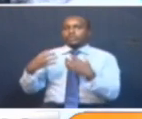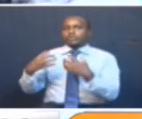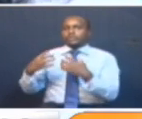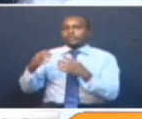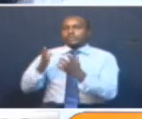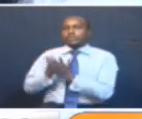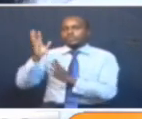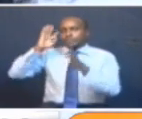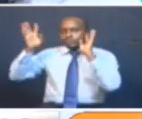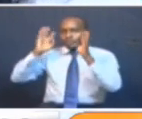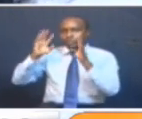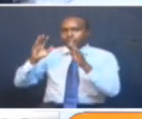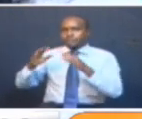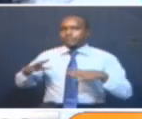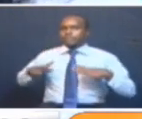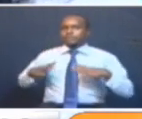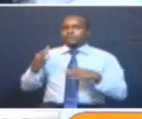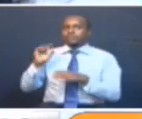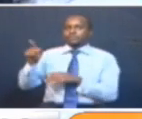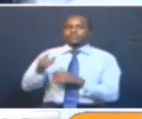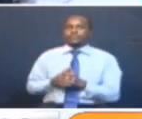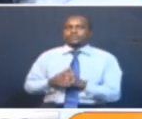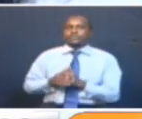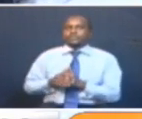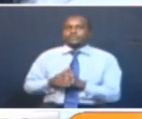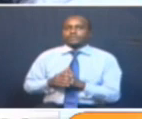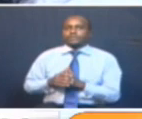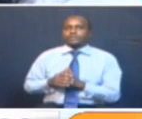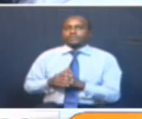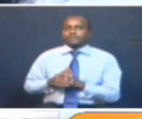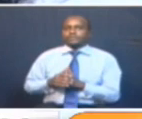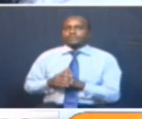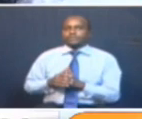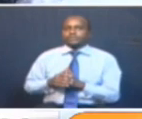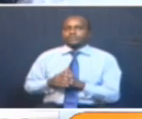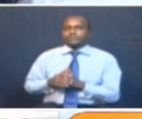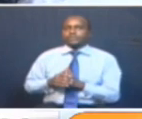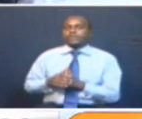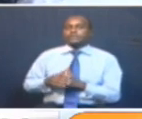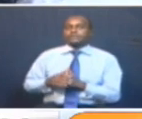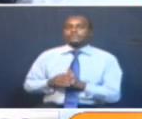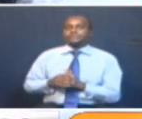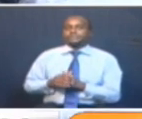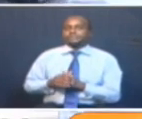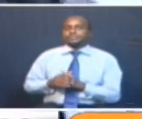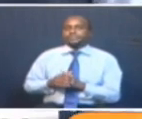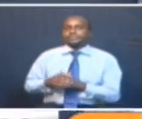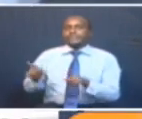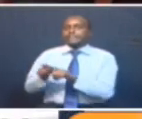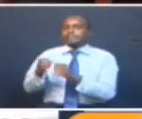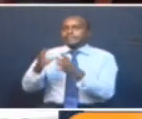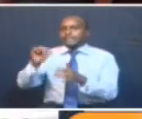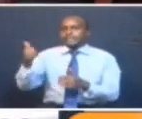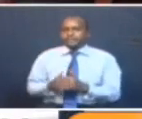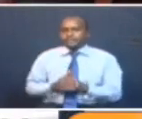innovations. Proud of you, Dr. Manu Chandaria, Kabando wa Kabando. He's proud of you, as are many people.